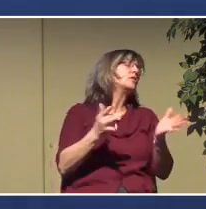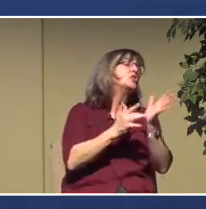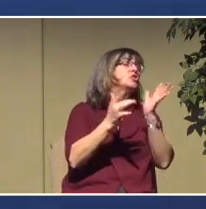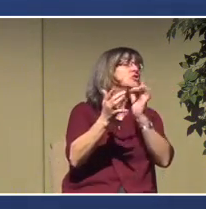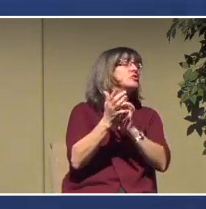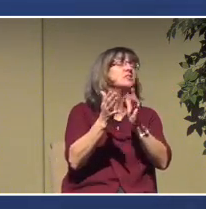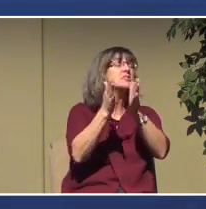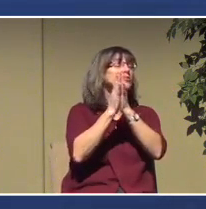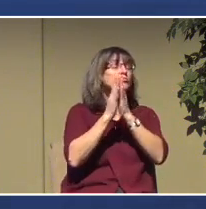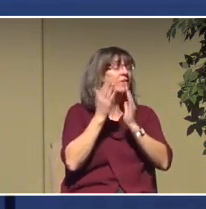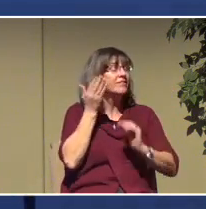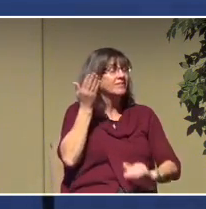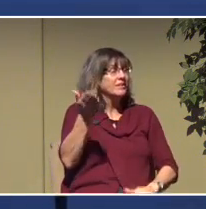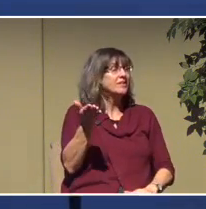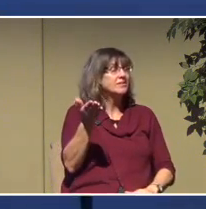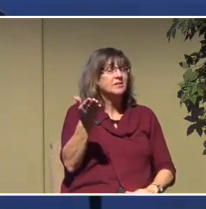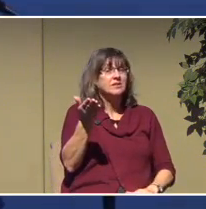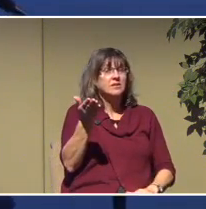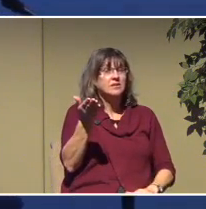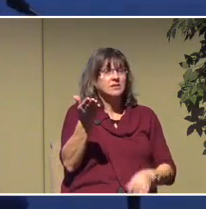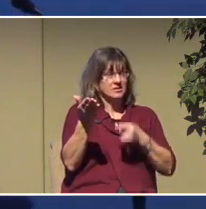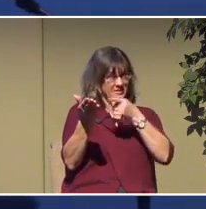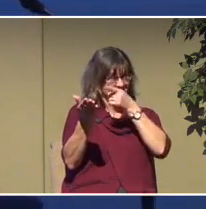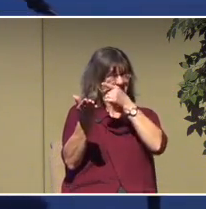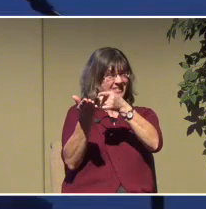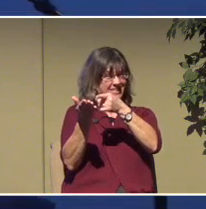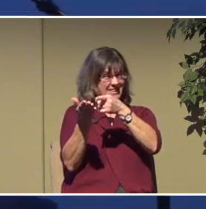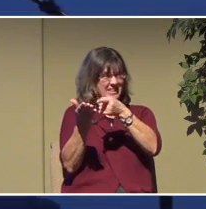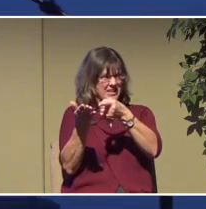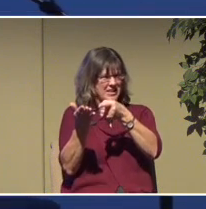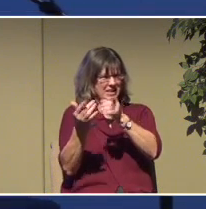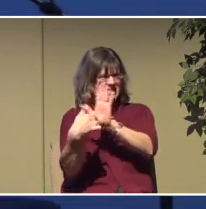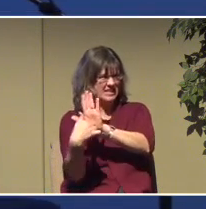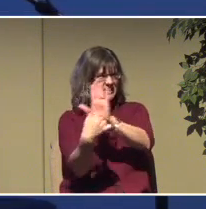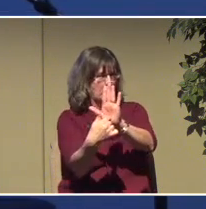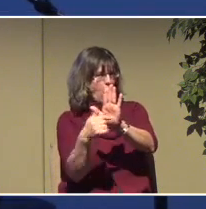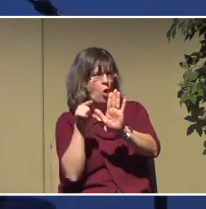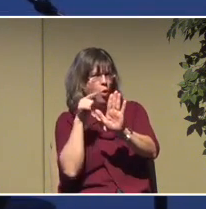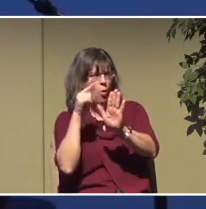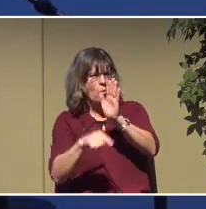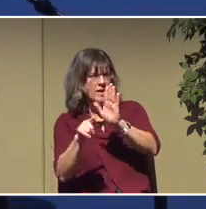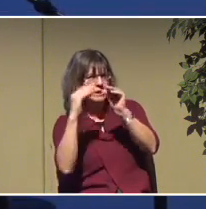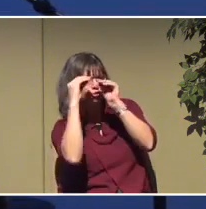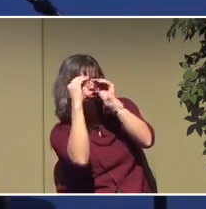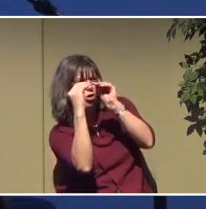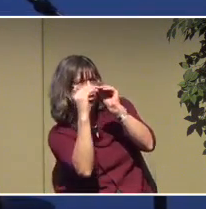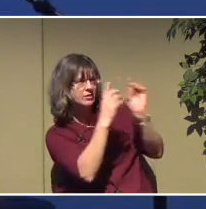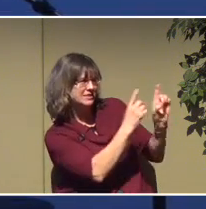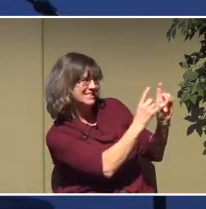here is part of what he taught the disciples to pray in the Lord's Prayer.